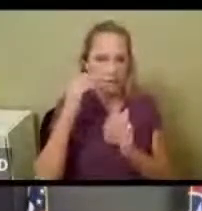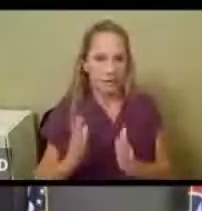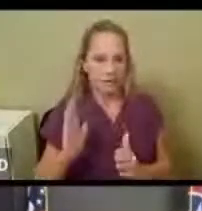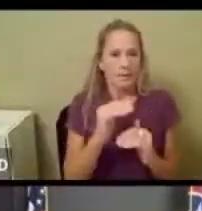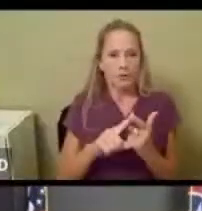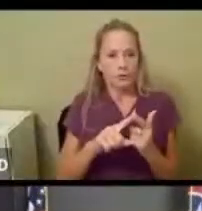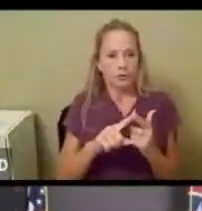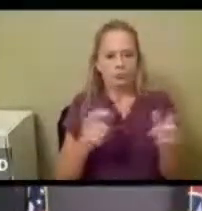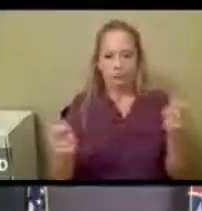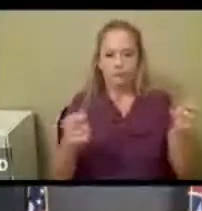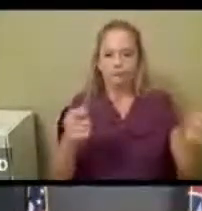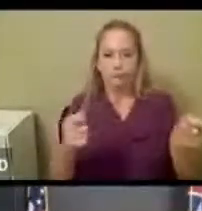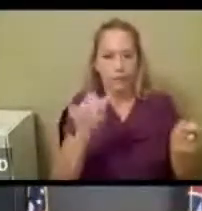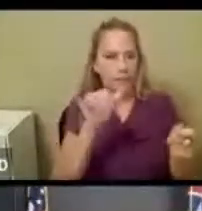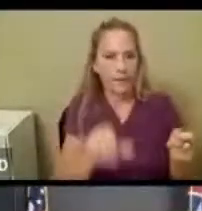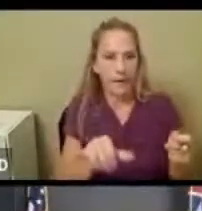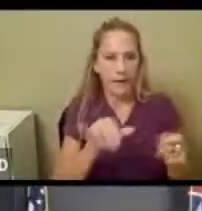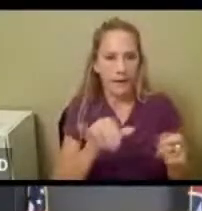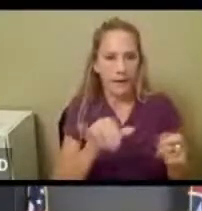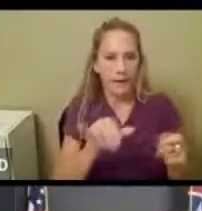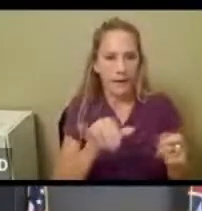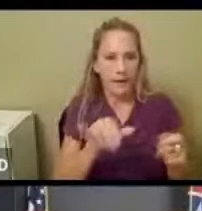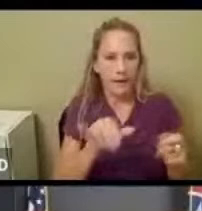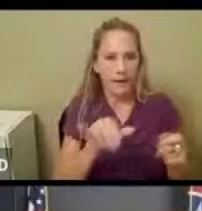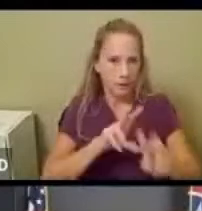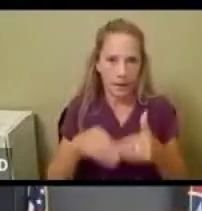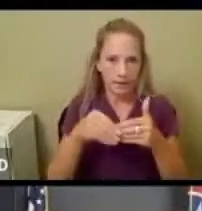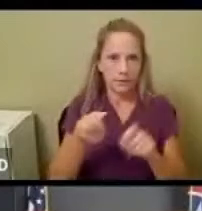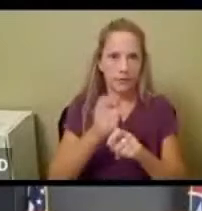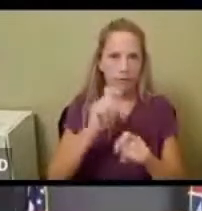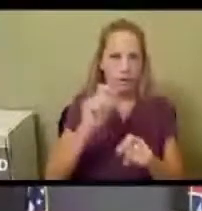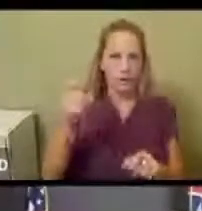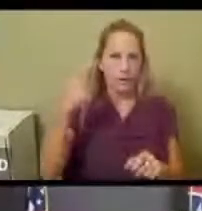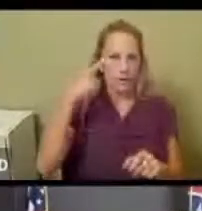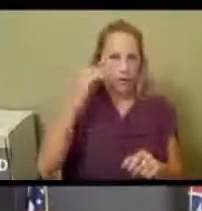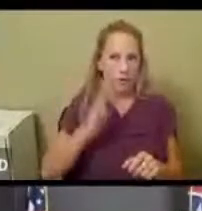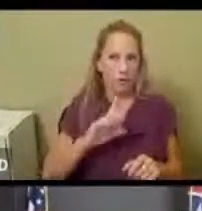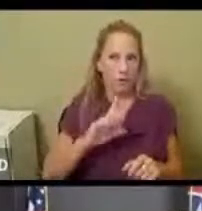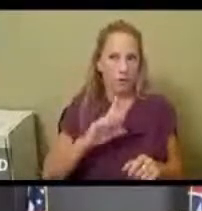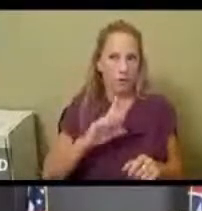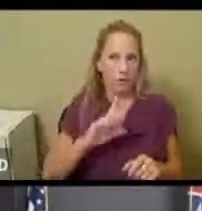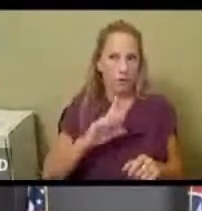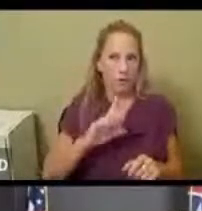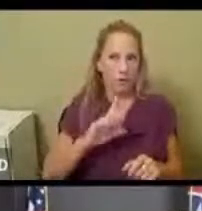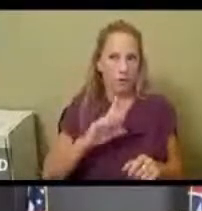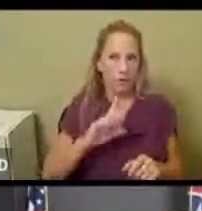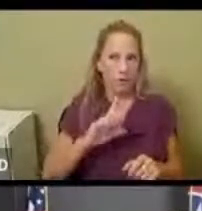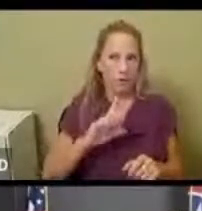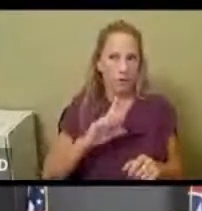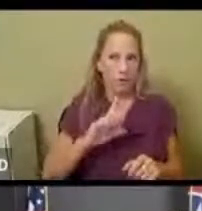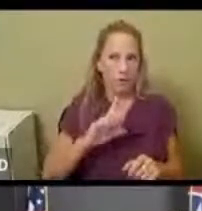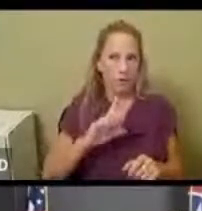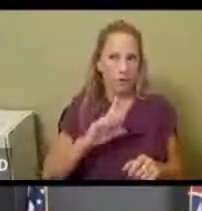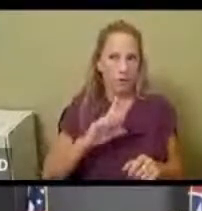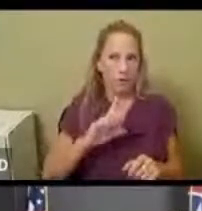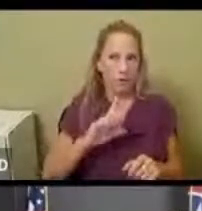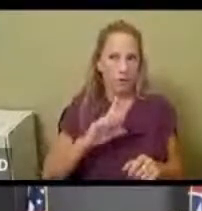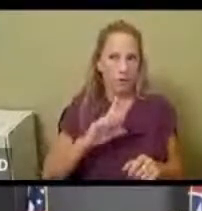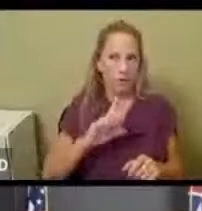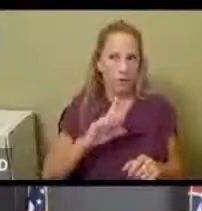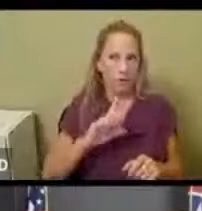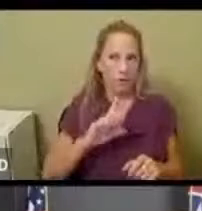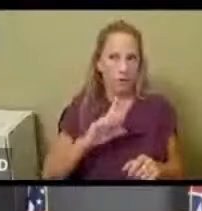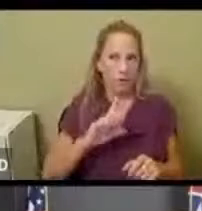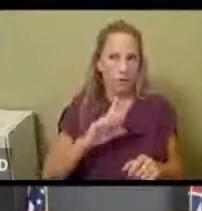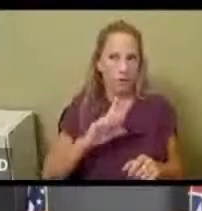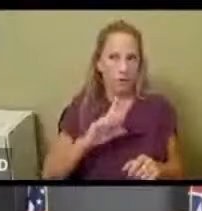those by the executive orders. Yeah, and in fact, it's actually, the executive order